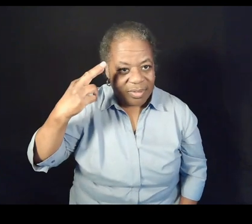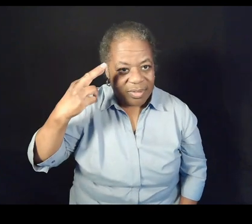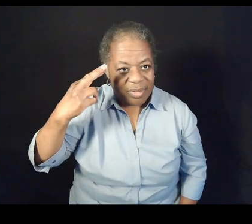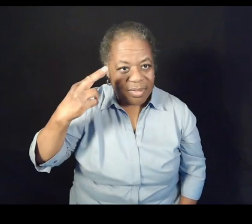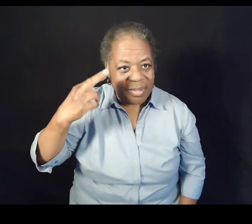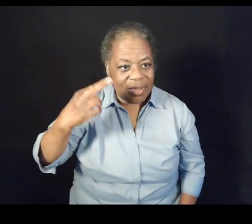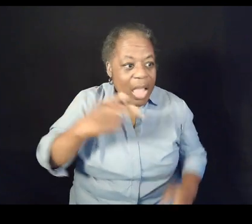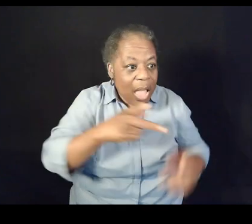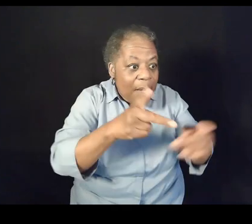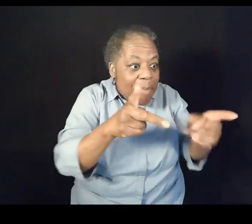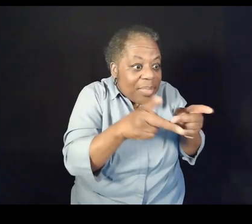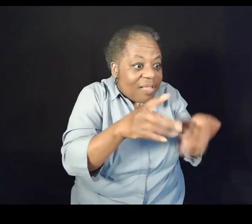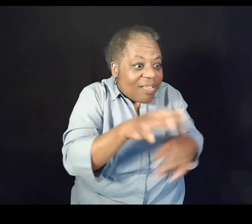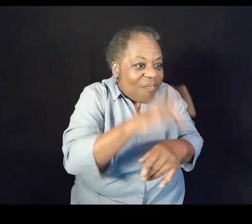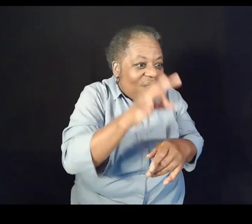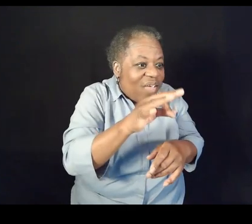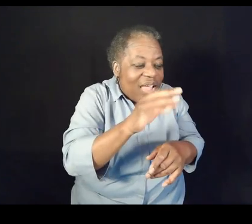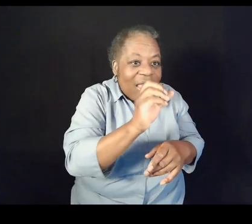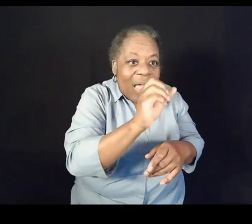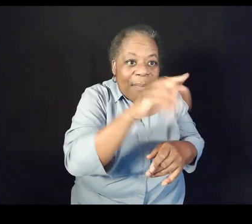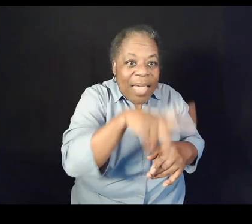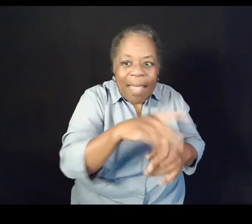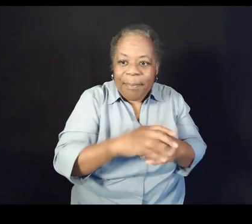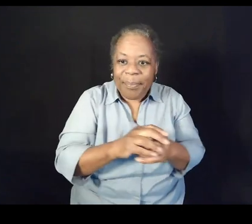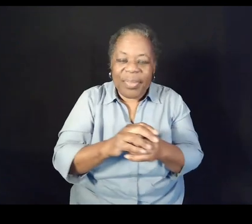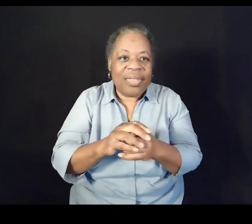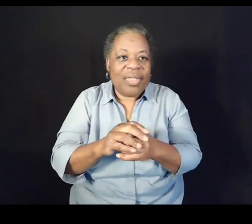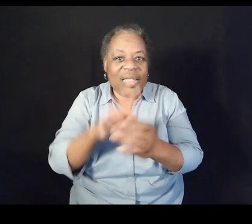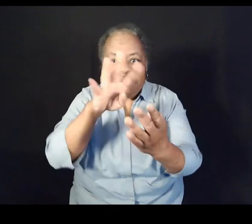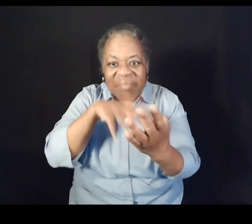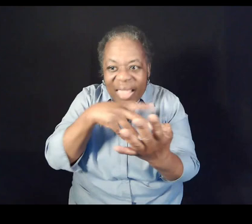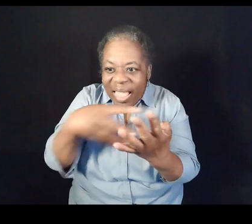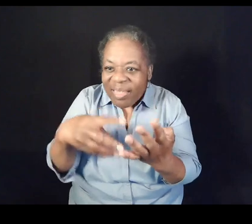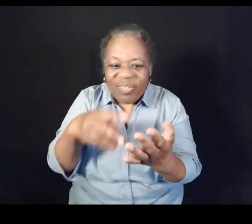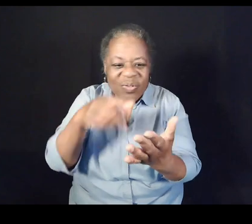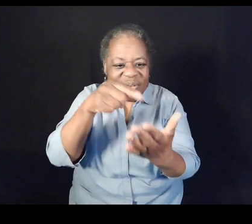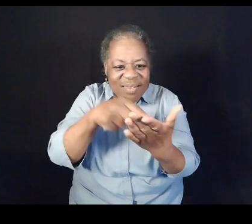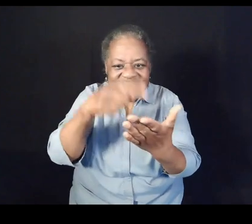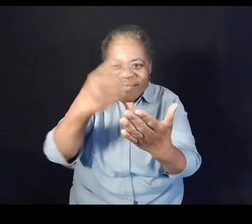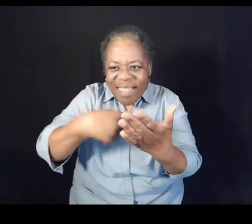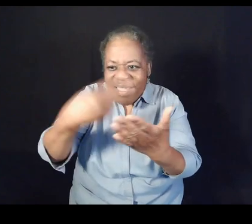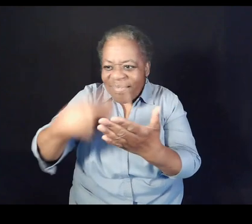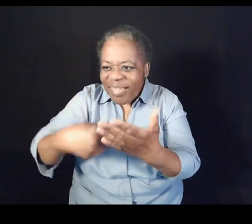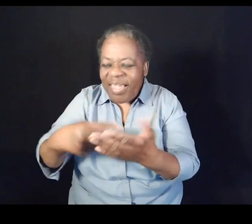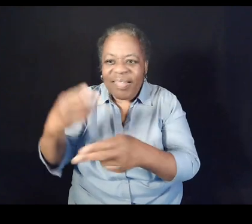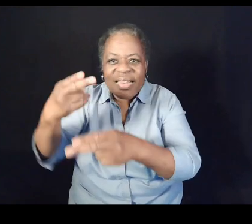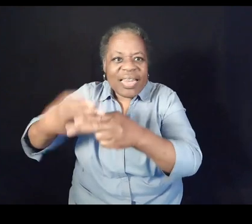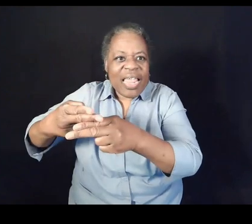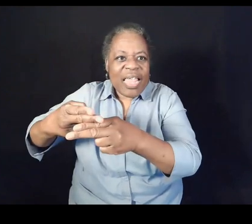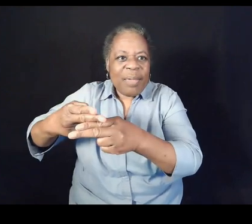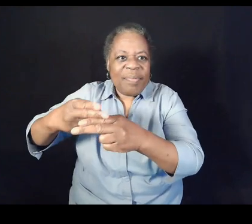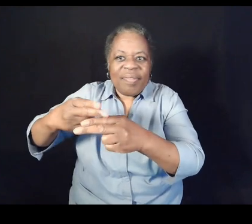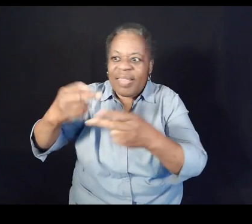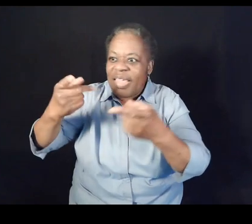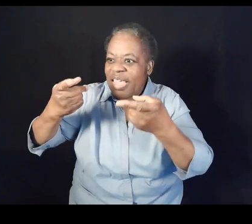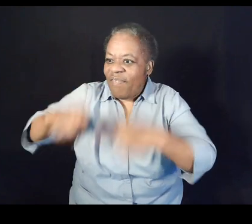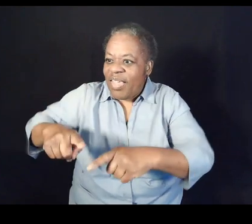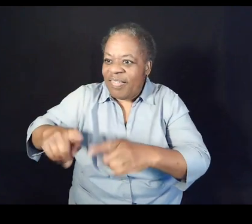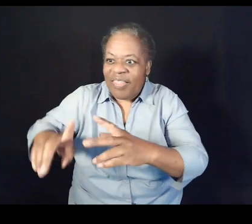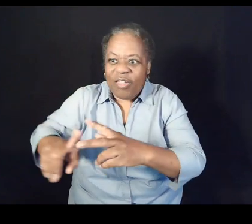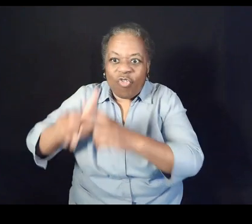places you can find on a map, dates you can place on a calendar, names and events that show up in ancient histories and archaeological records.